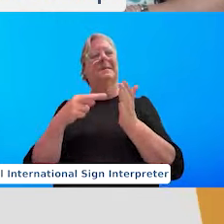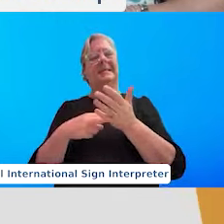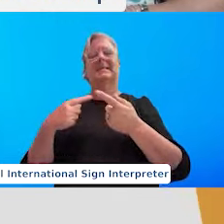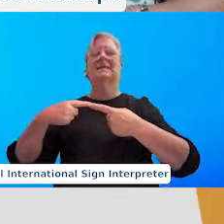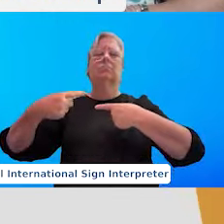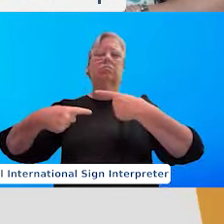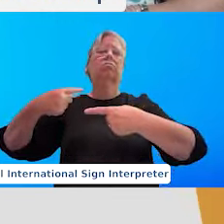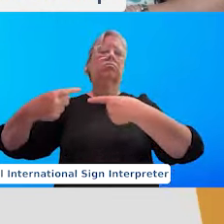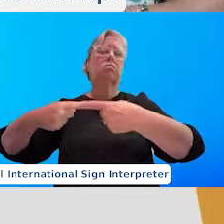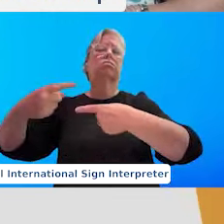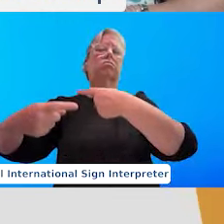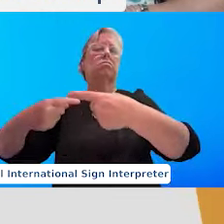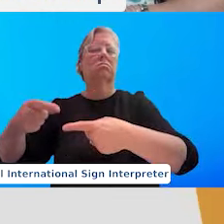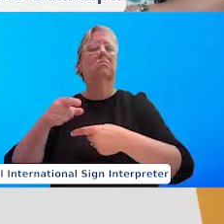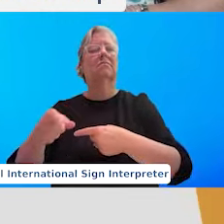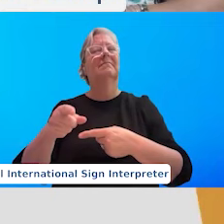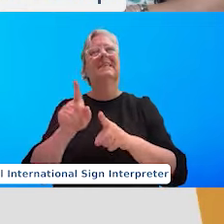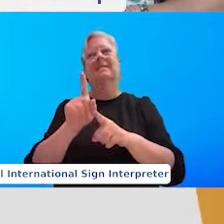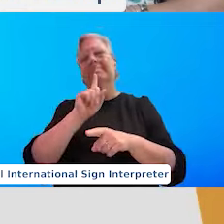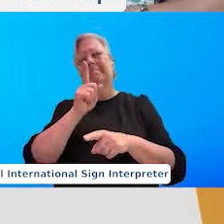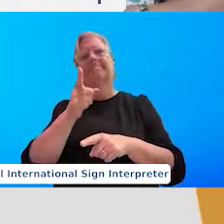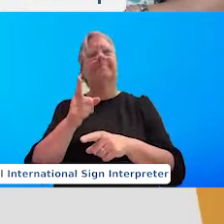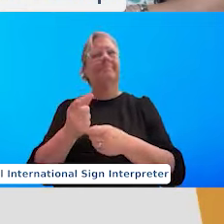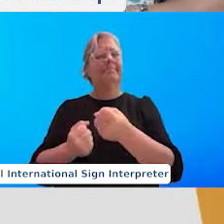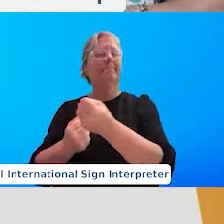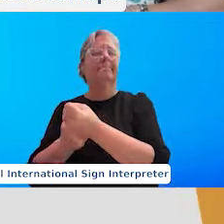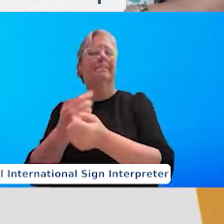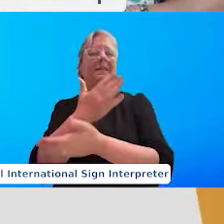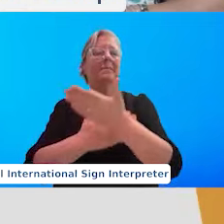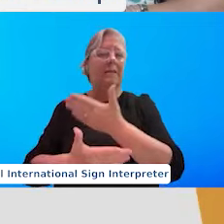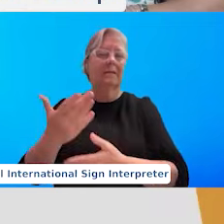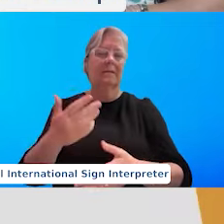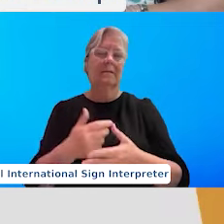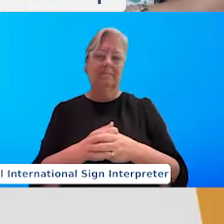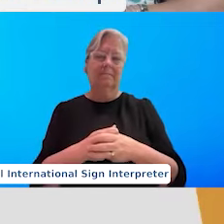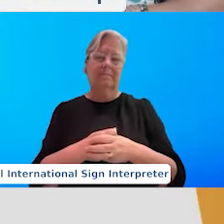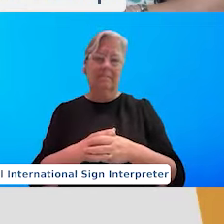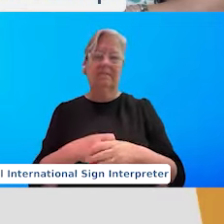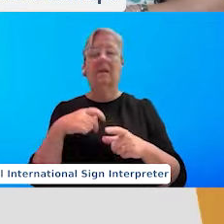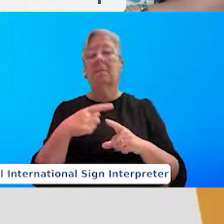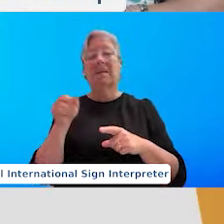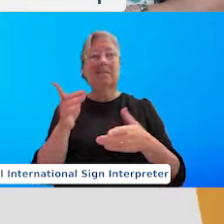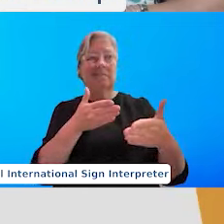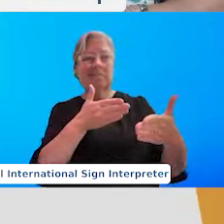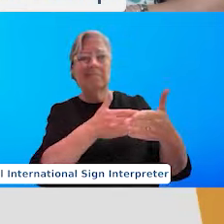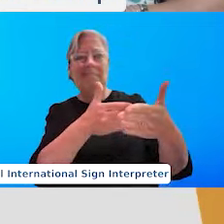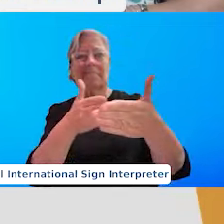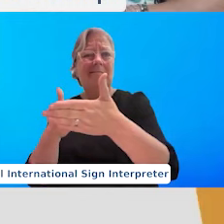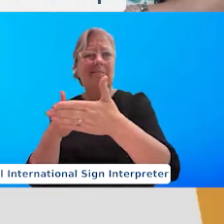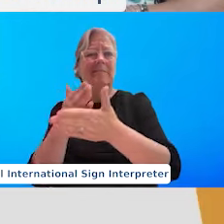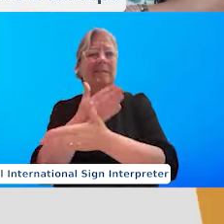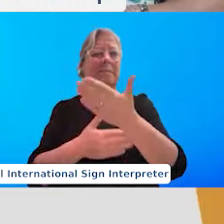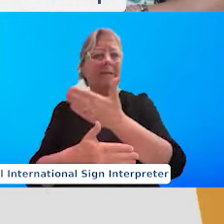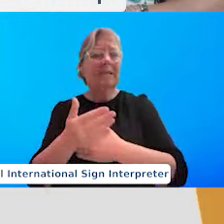provided with financial support, as we believe that it is only then that